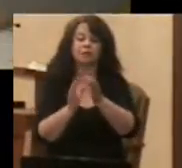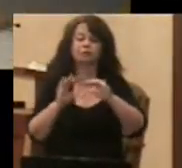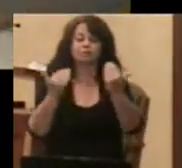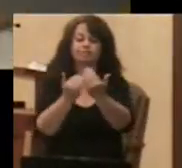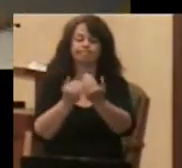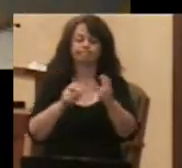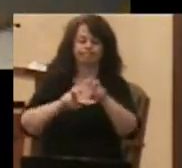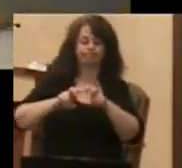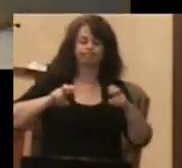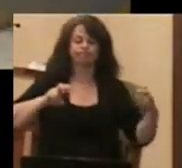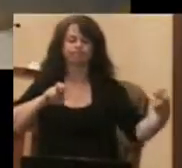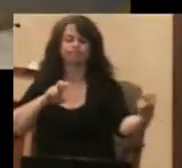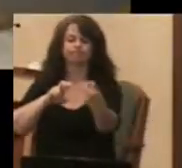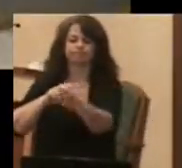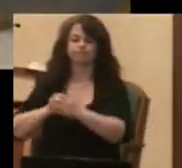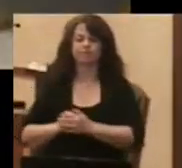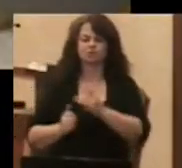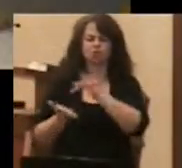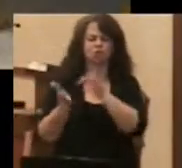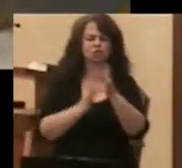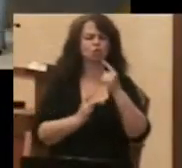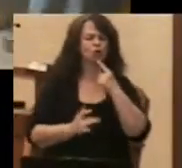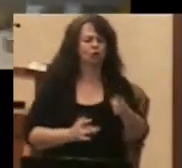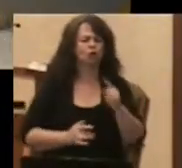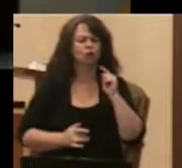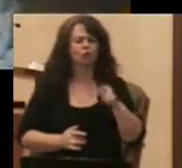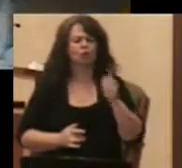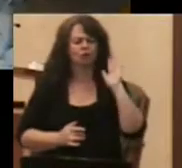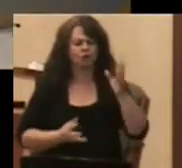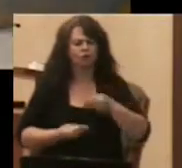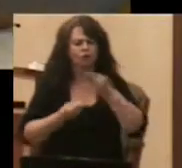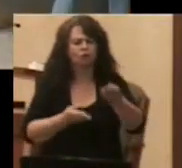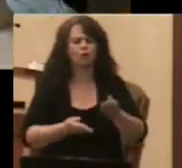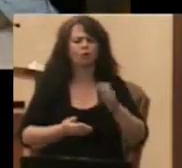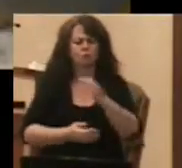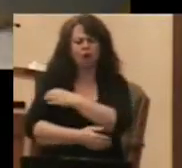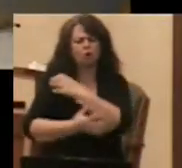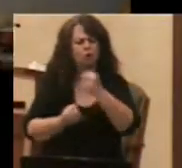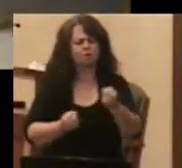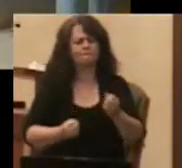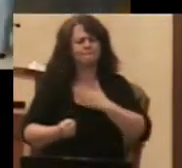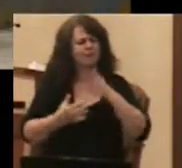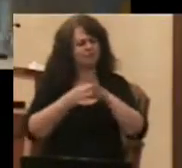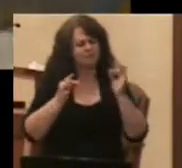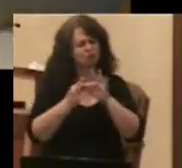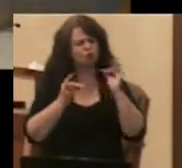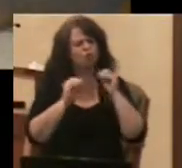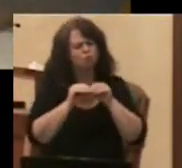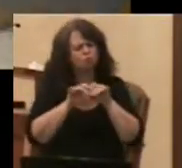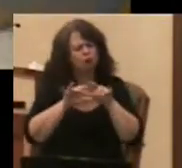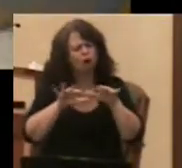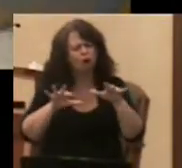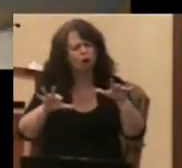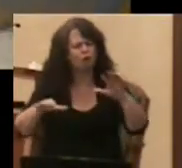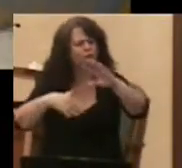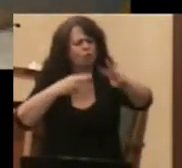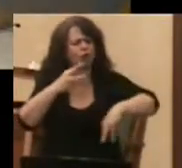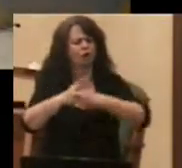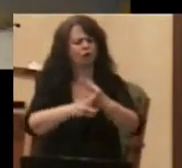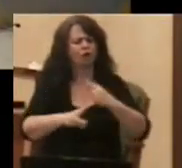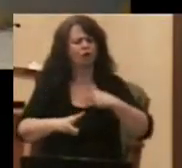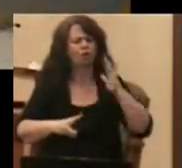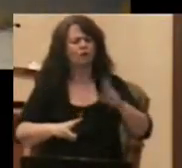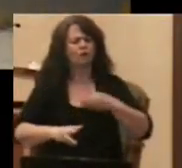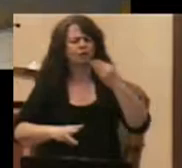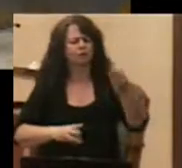given power to take his message all over the world. They would be given the Holy Spirit of God, he said.